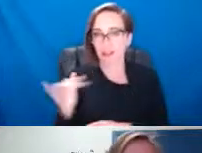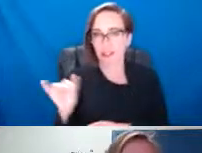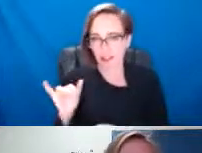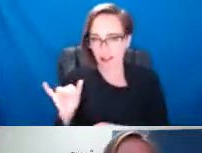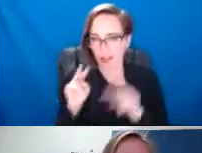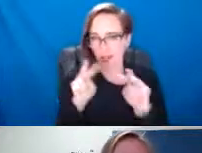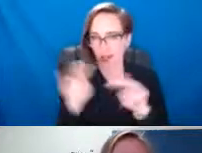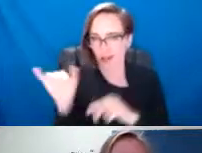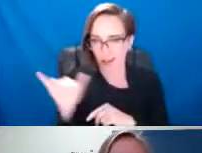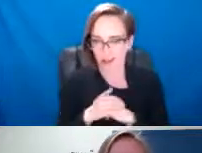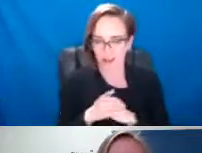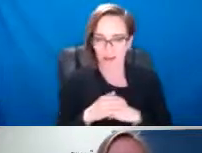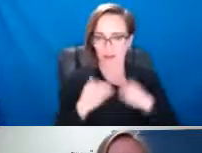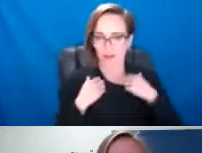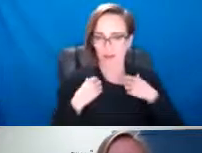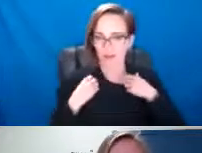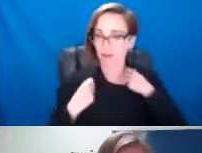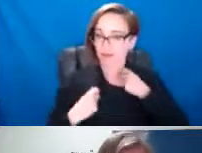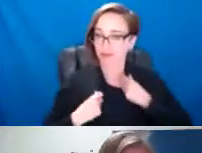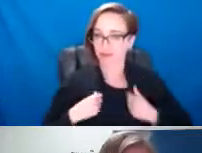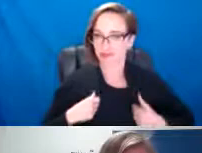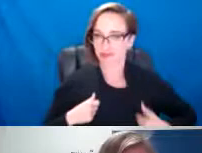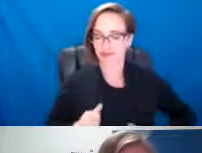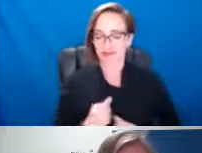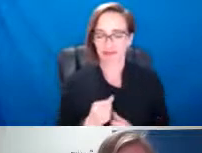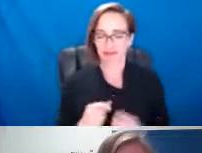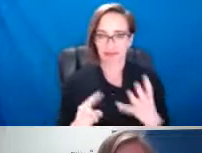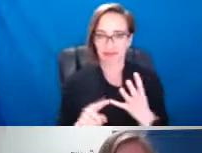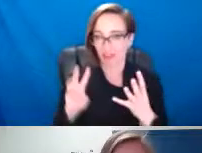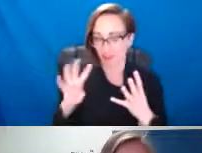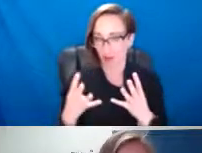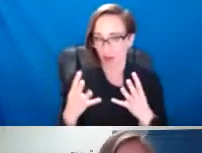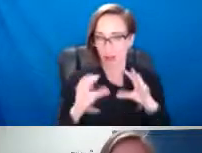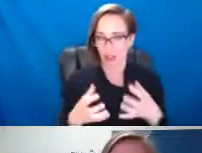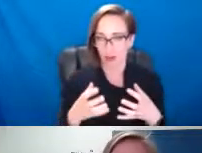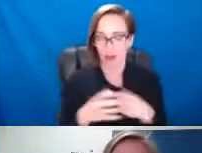All right, I'm going to move on to deaf and blind individuals.